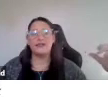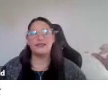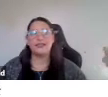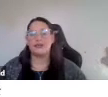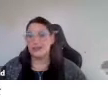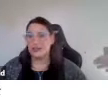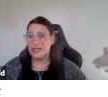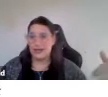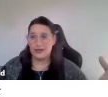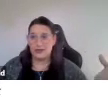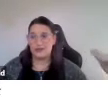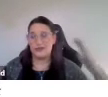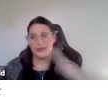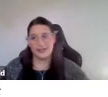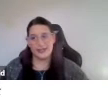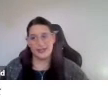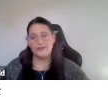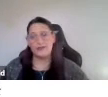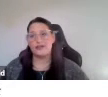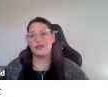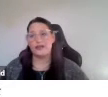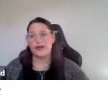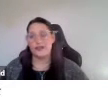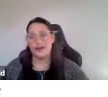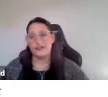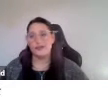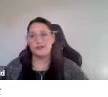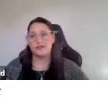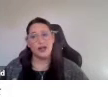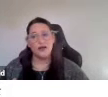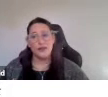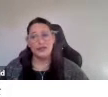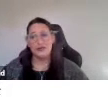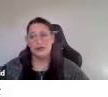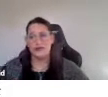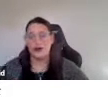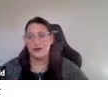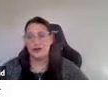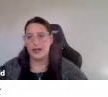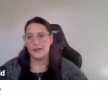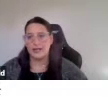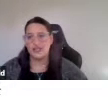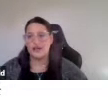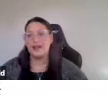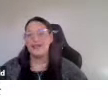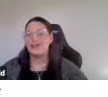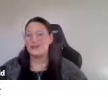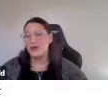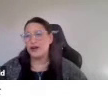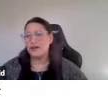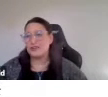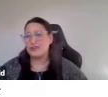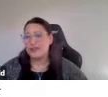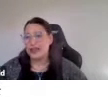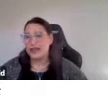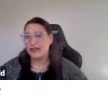And it doesn't take that long to do the second half, but I know a lot of times students are not quite sure if they're on the right application because the